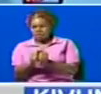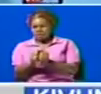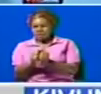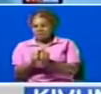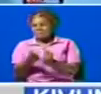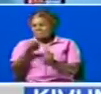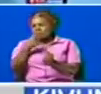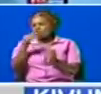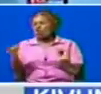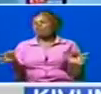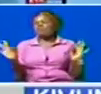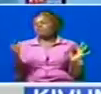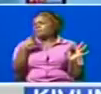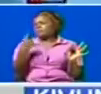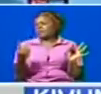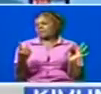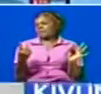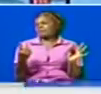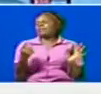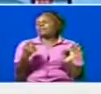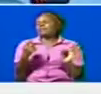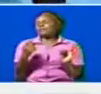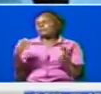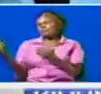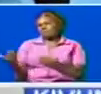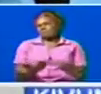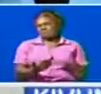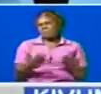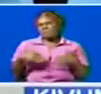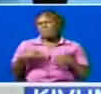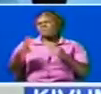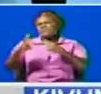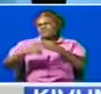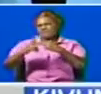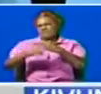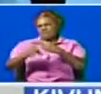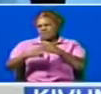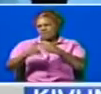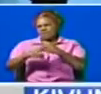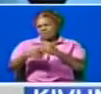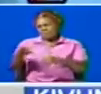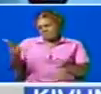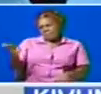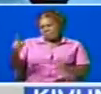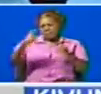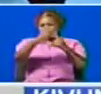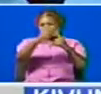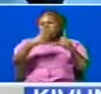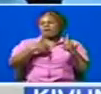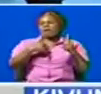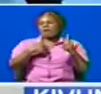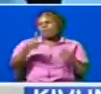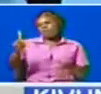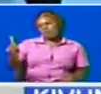major medical officer there. He has told us that he did receive a total of seven people injured by gunshot wounds. And